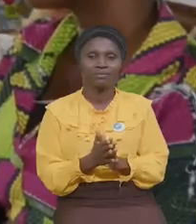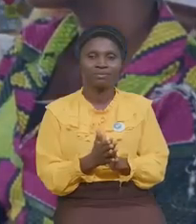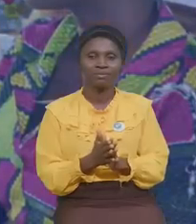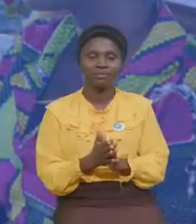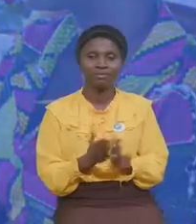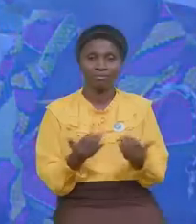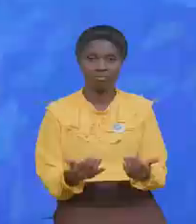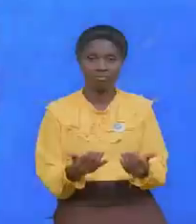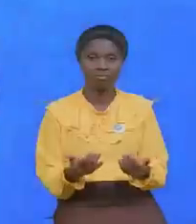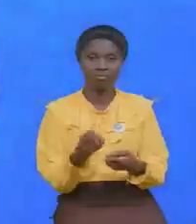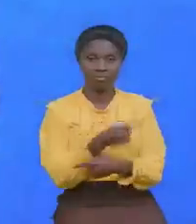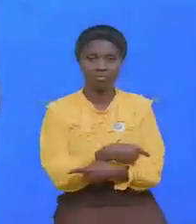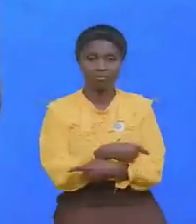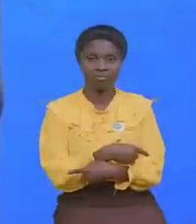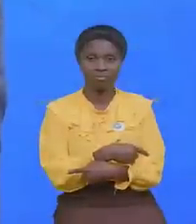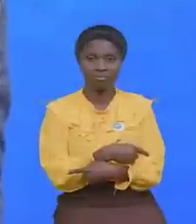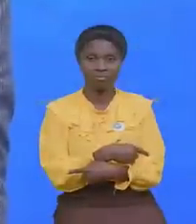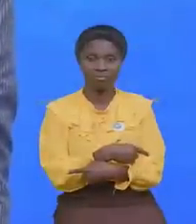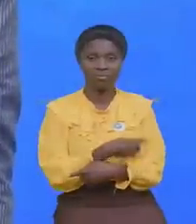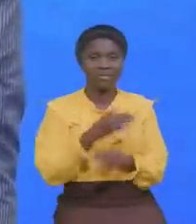Today, a bright day for you.